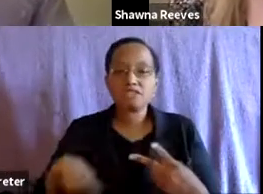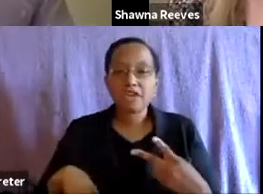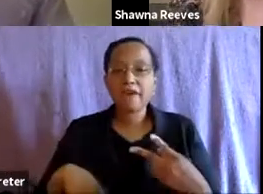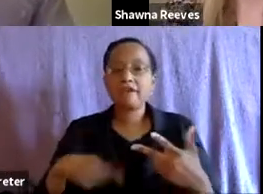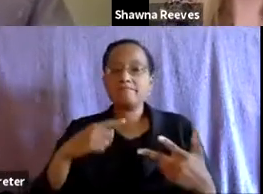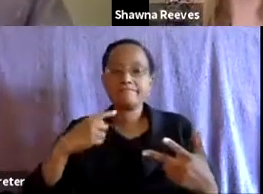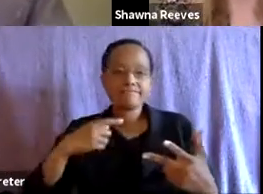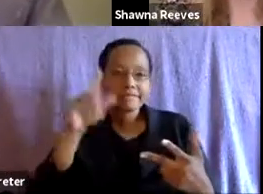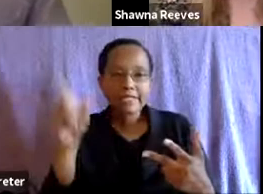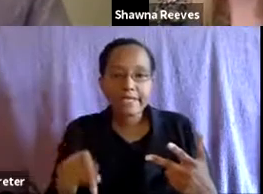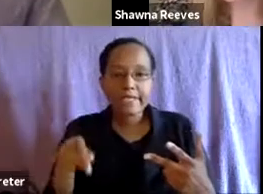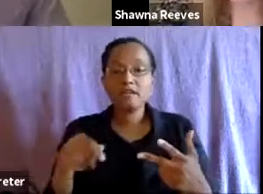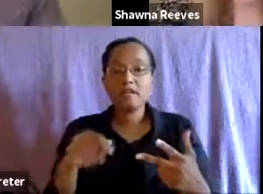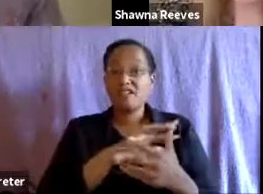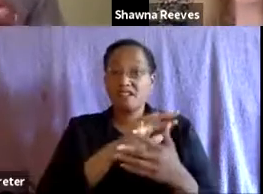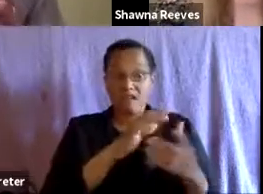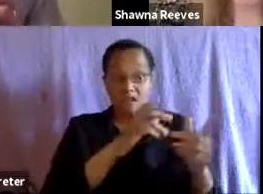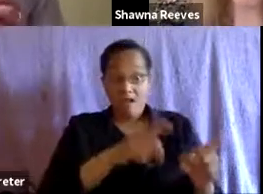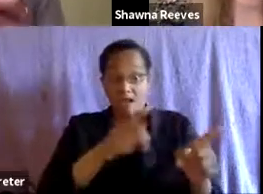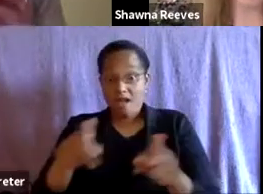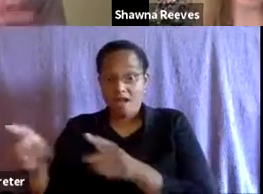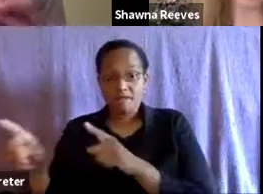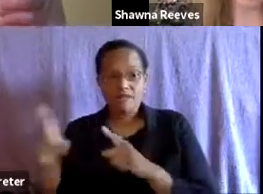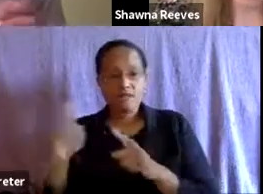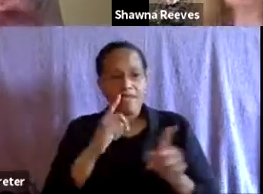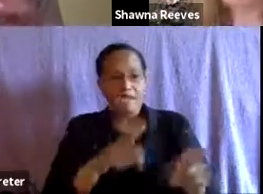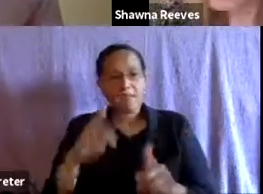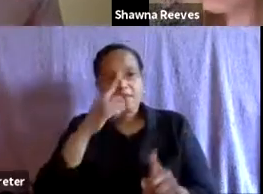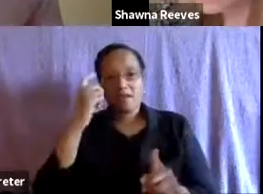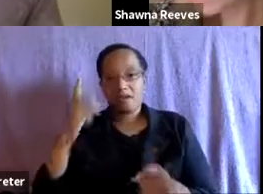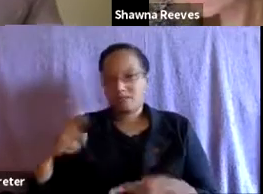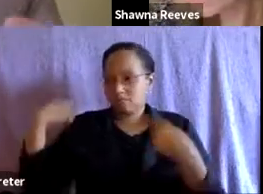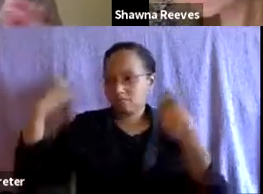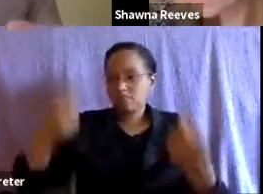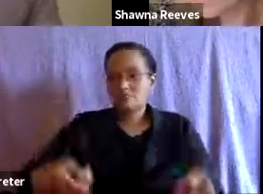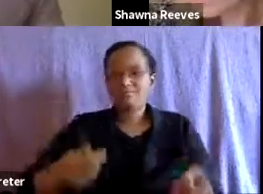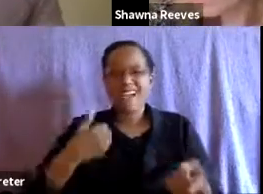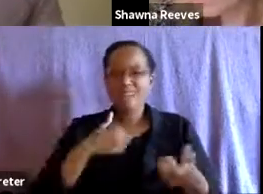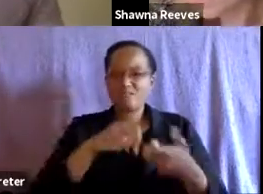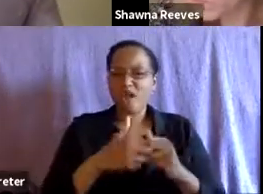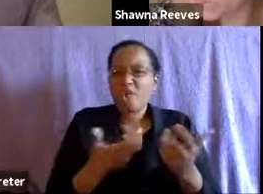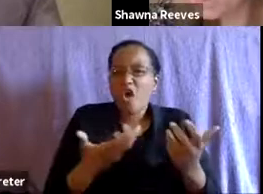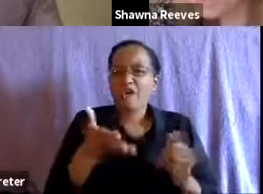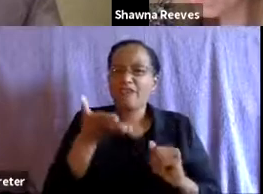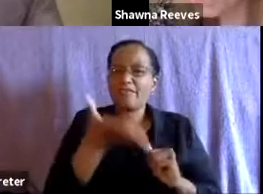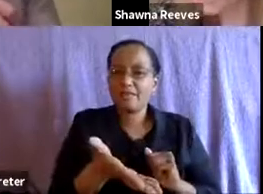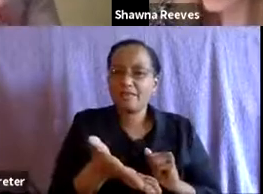that have promoted its spread inside nursing homes, not just in the United States, but in places like Spain and China and